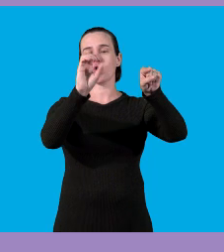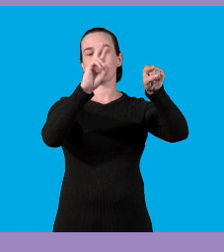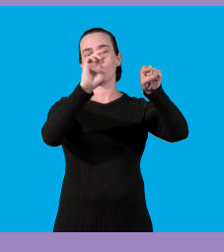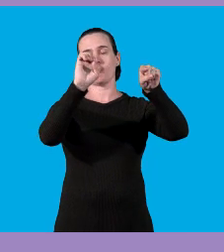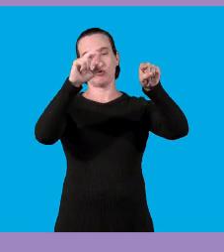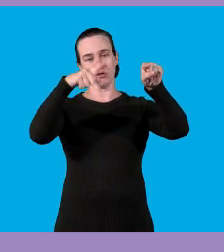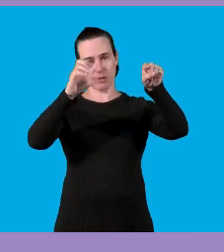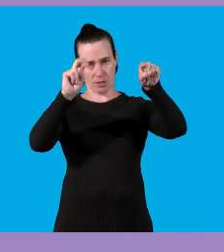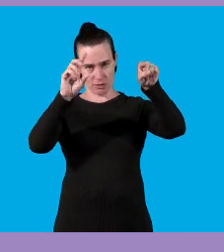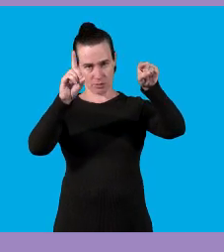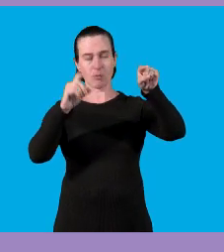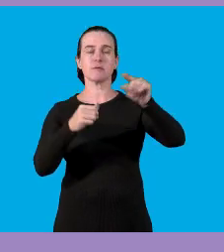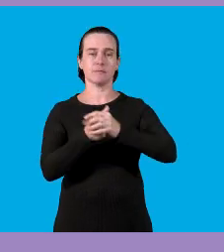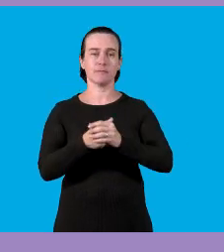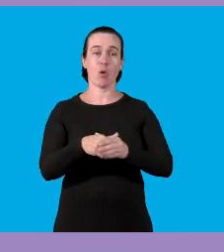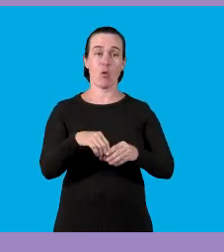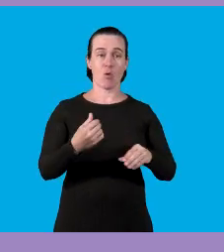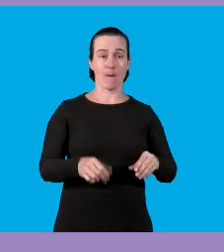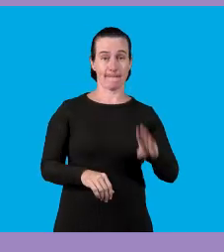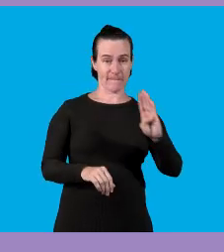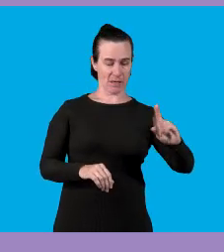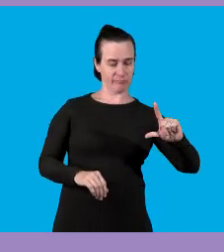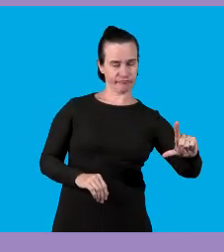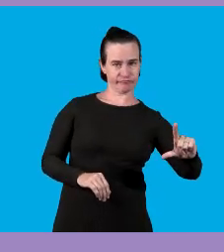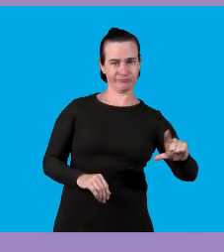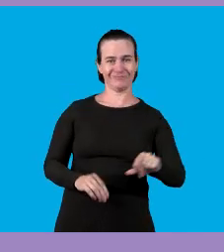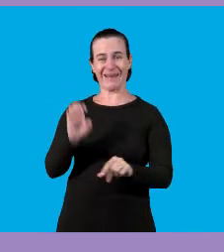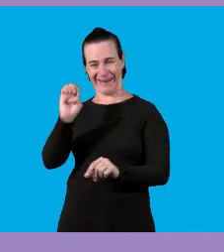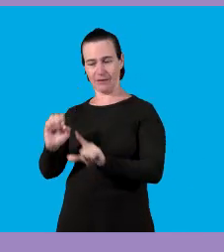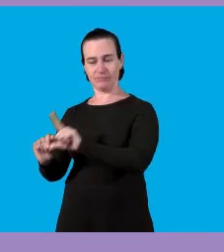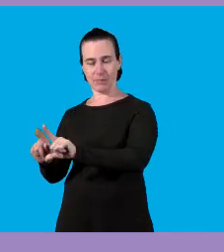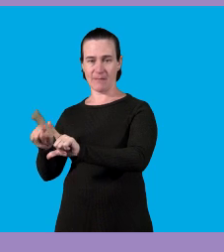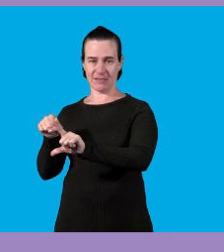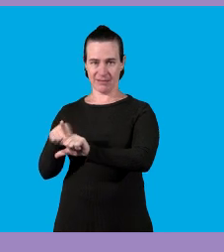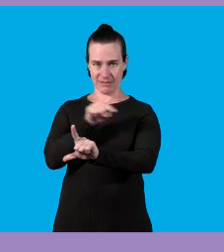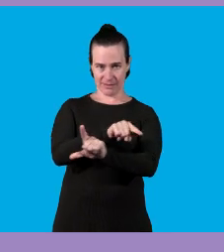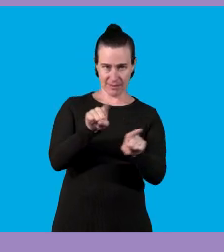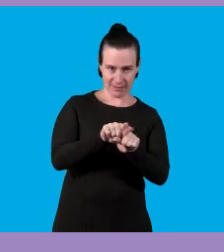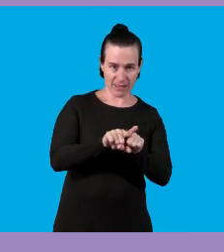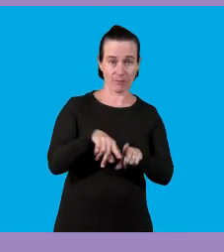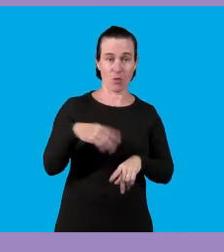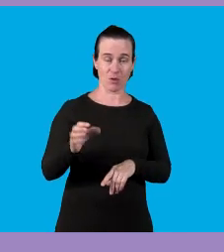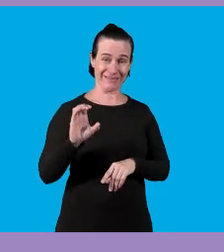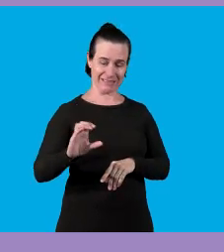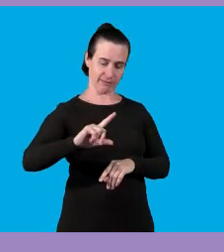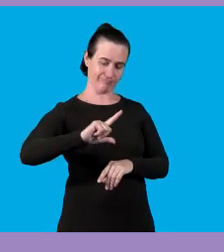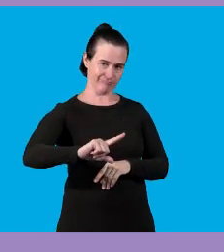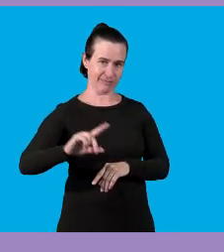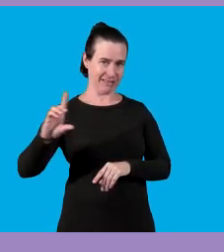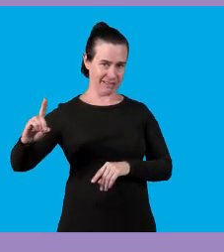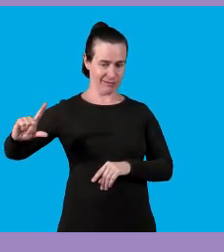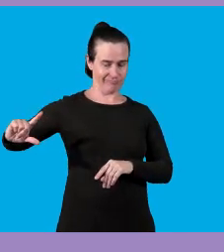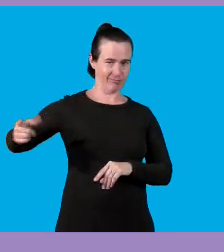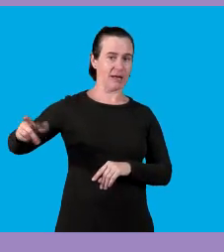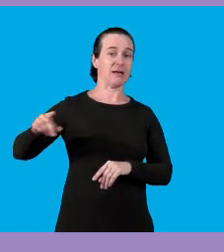B is also equal to angle E, and angle C, I'll use three markings, will then be equal to